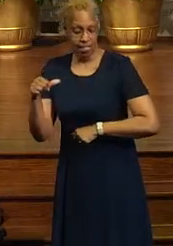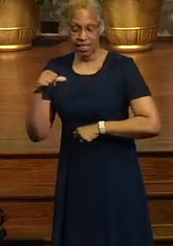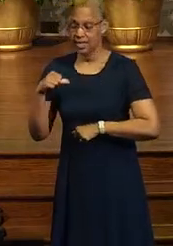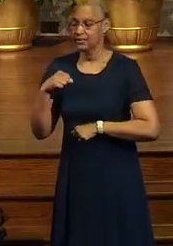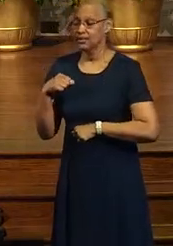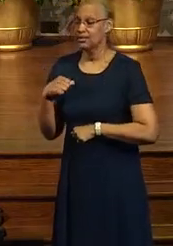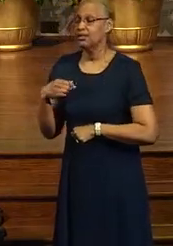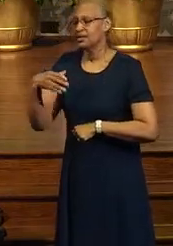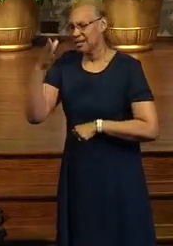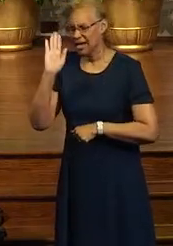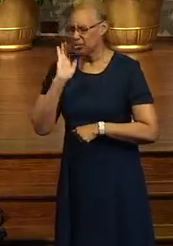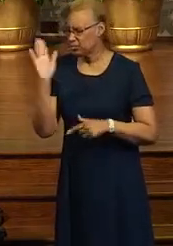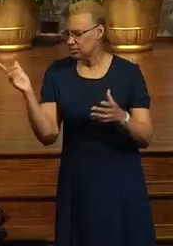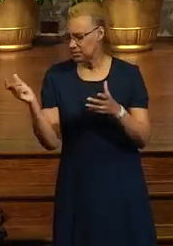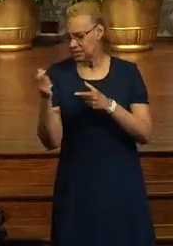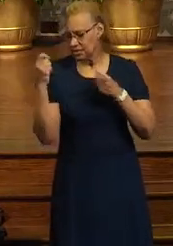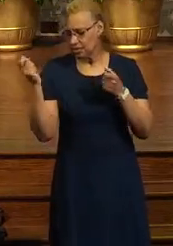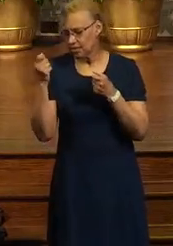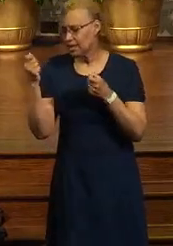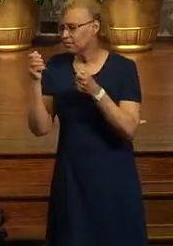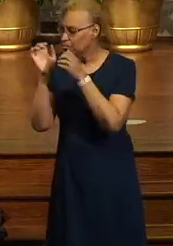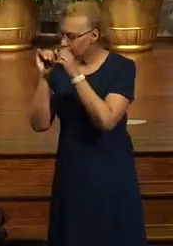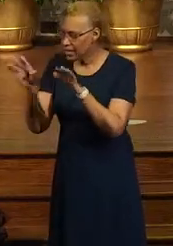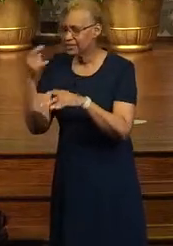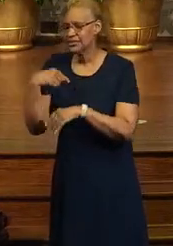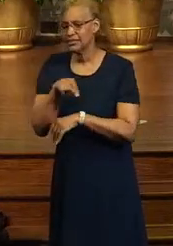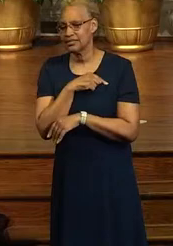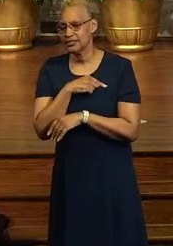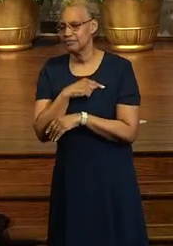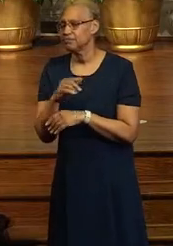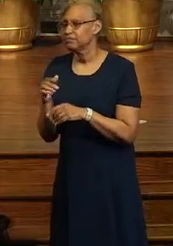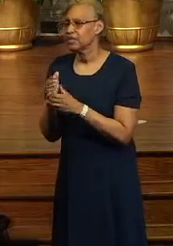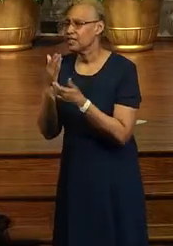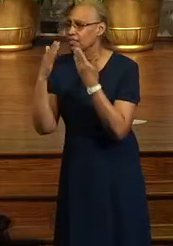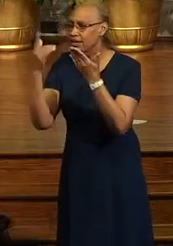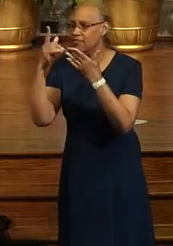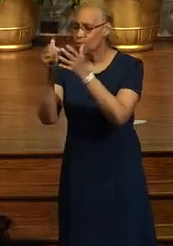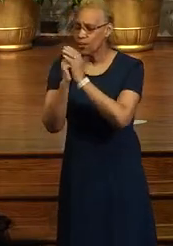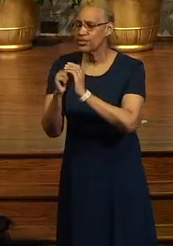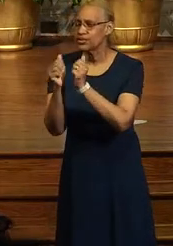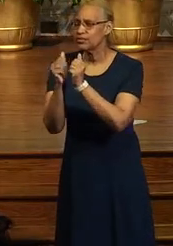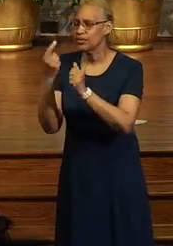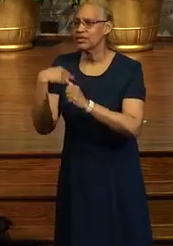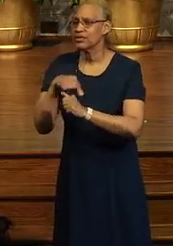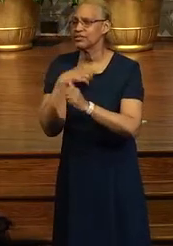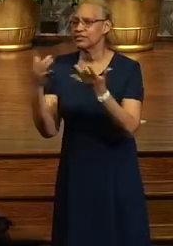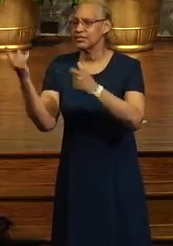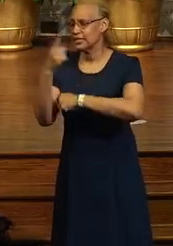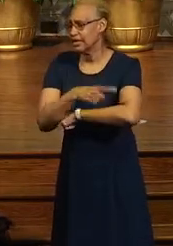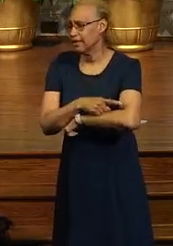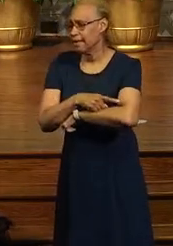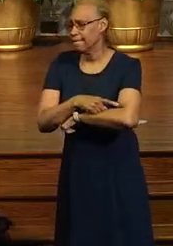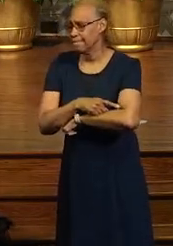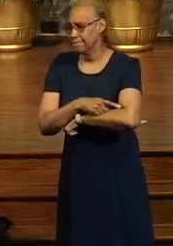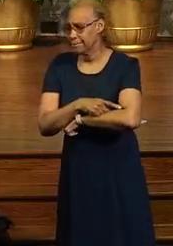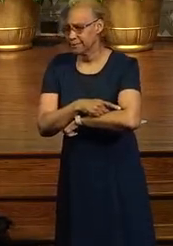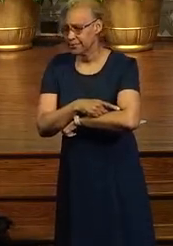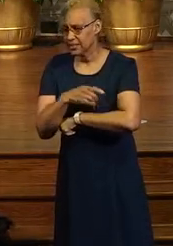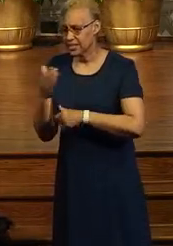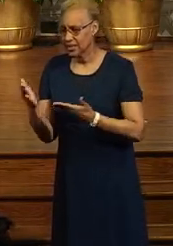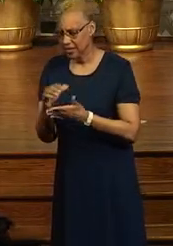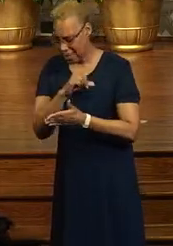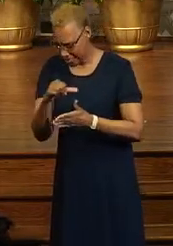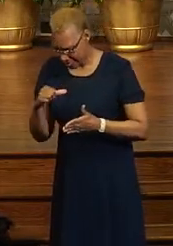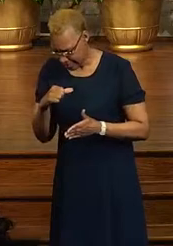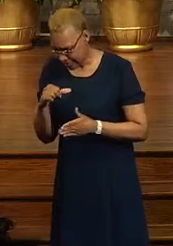and bless us in a mighty way. God bless you, each one. Thank you for worshiping with us here at the Berean Seventh Adventist Church in Atlanta, Georgia. Those of